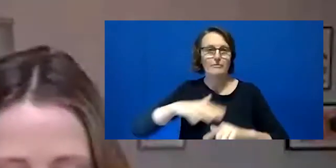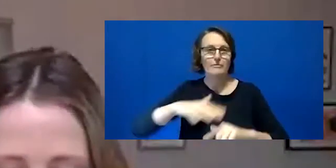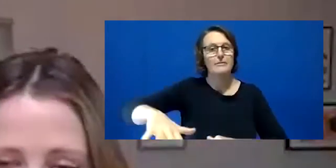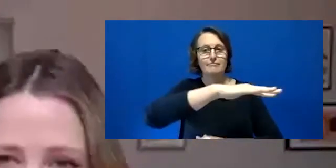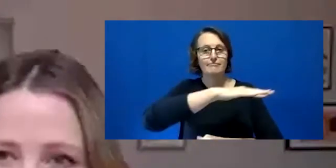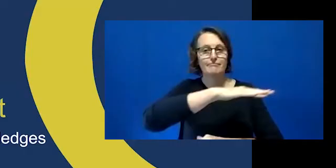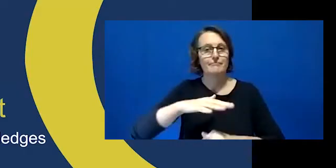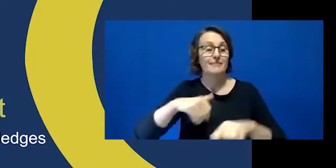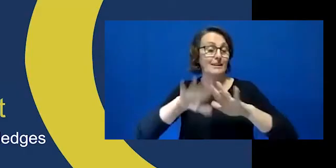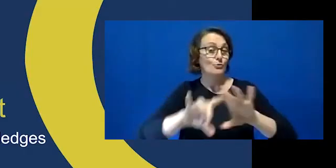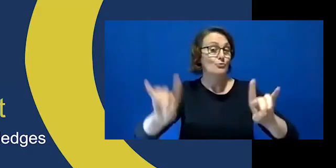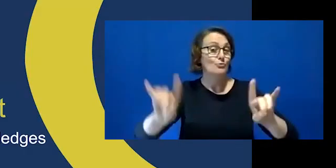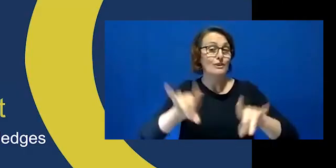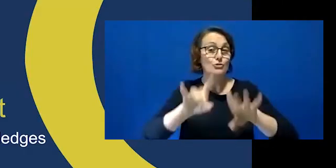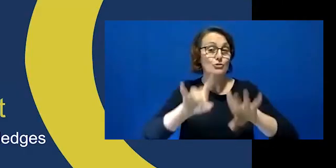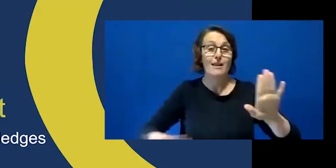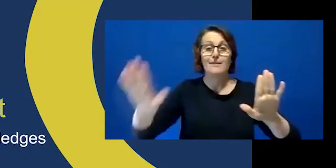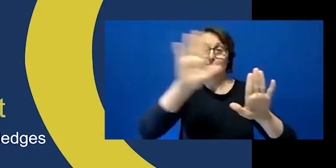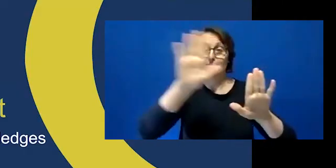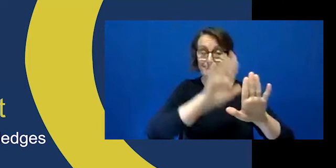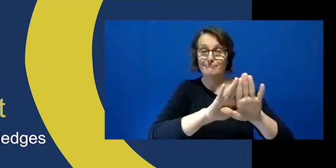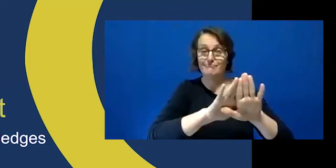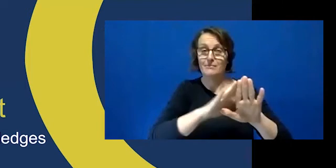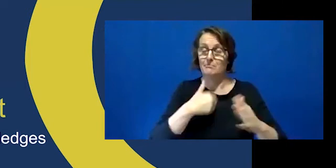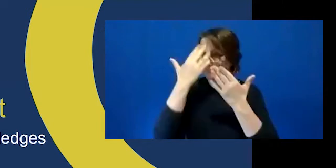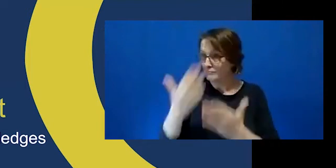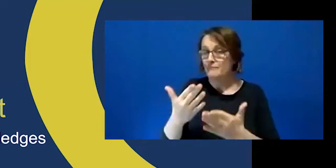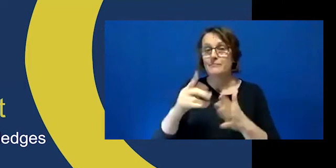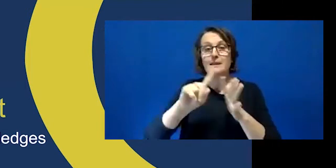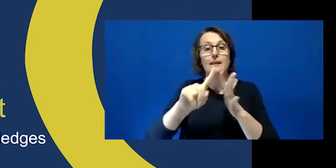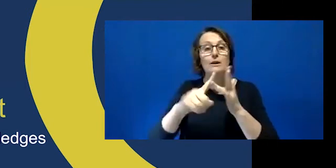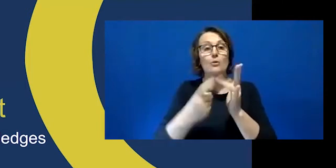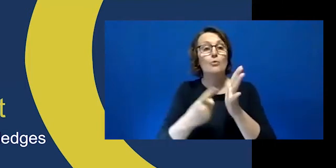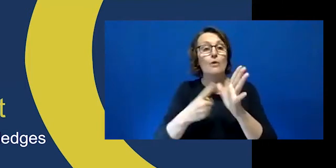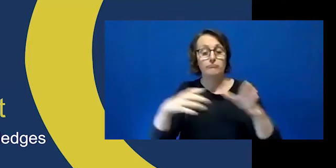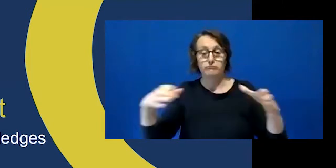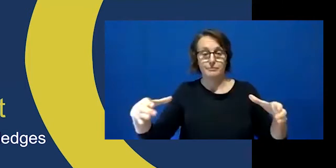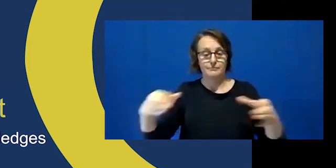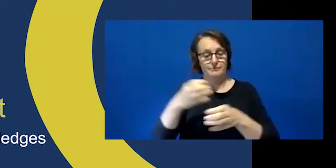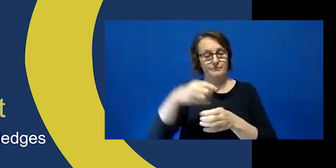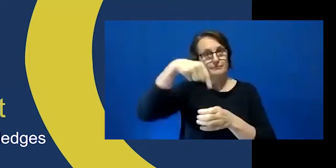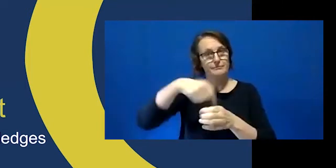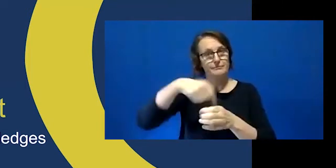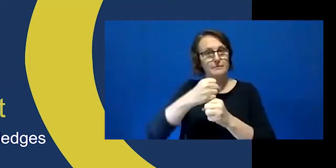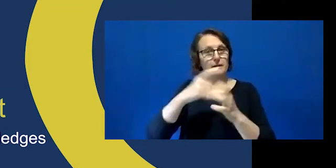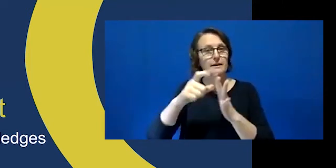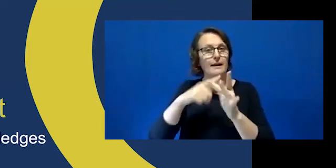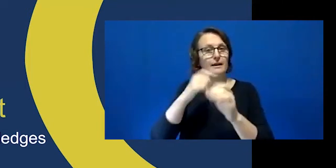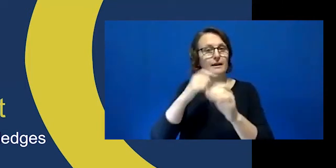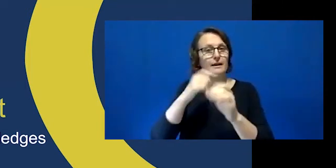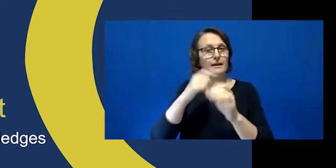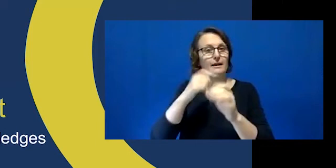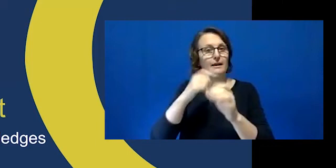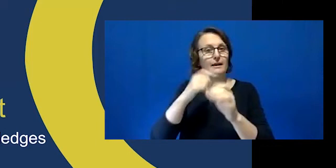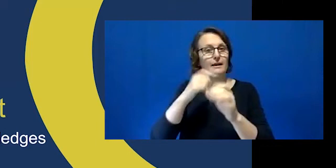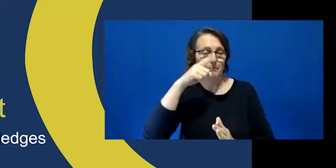us from today. I acknowledge the Gadigal people of the Eora Nation, the traditional custodians of the lands and waters upon which I am lucky